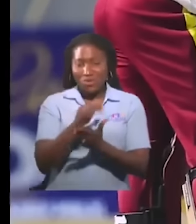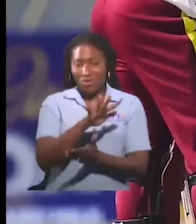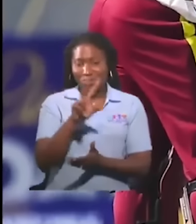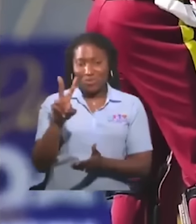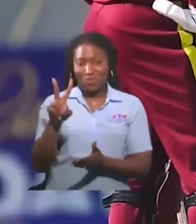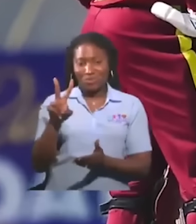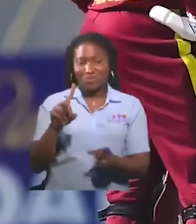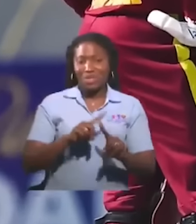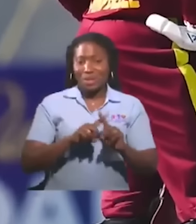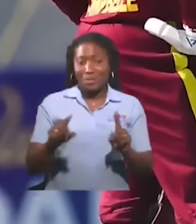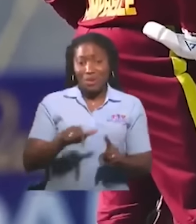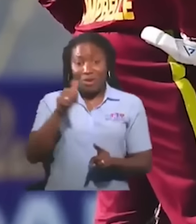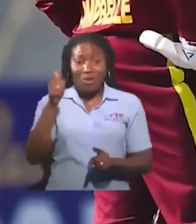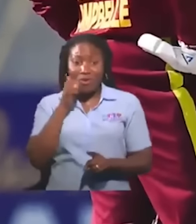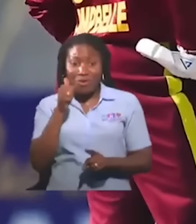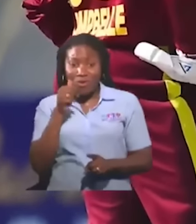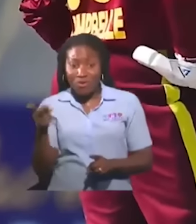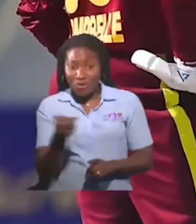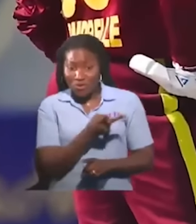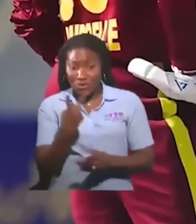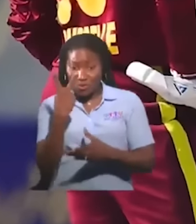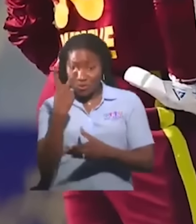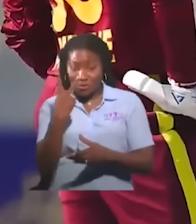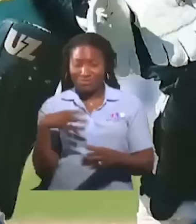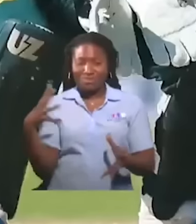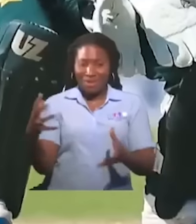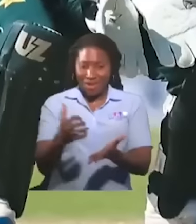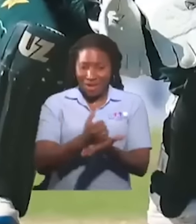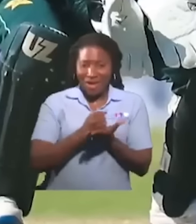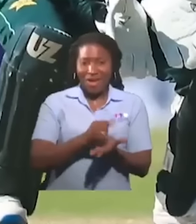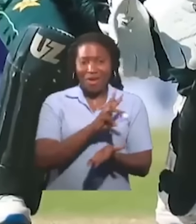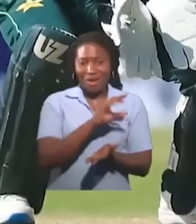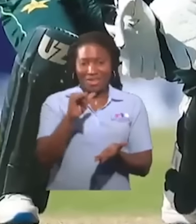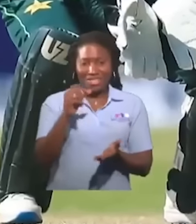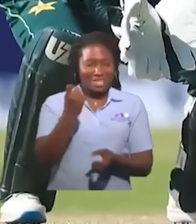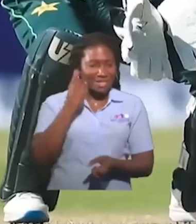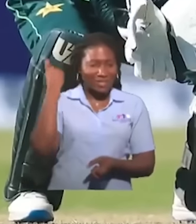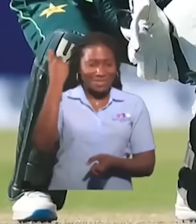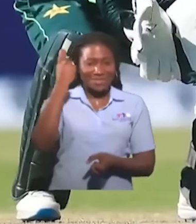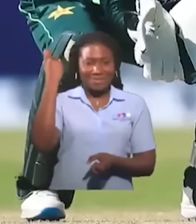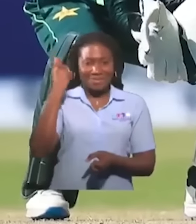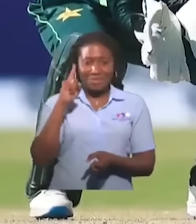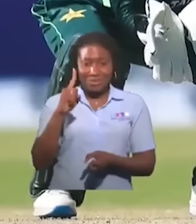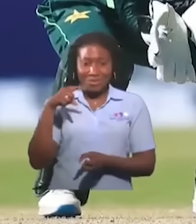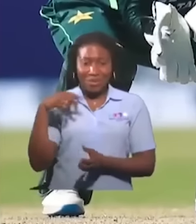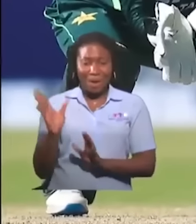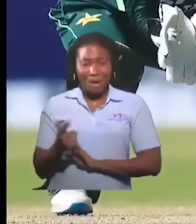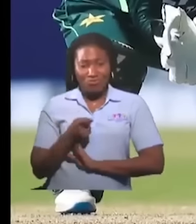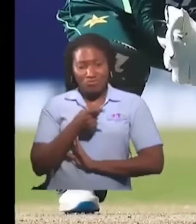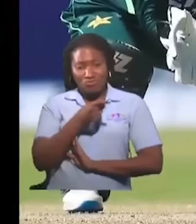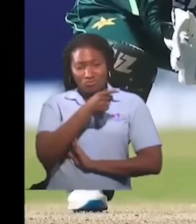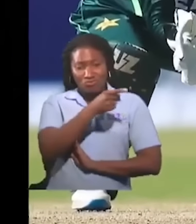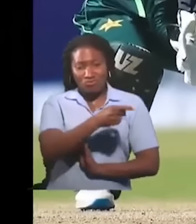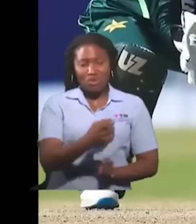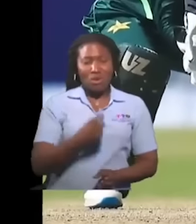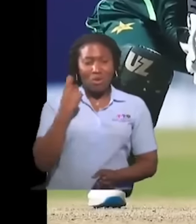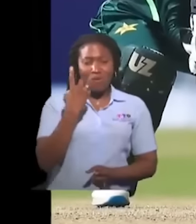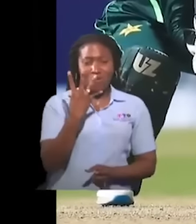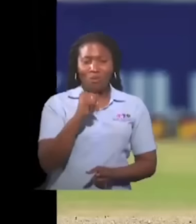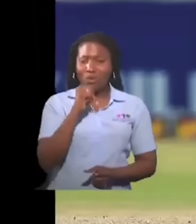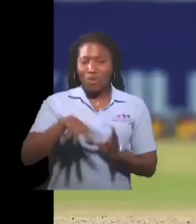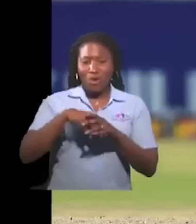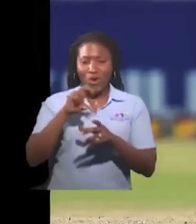52. But it was Zaida James and Karishma Ramharak that guided the visitors to victory, with Ramharak hitting the winning boundary to finish 4 not out,